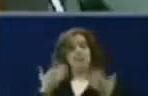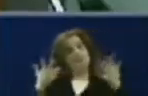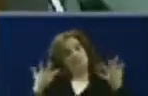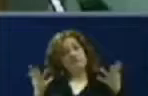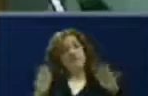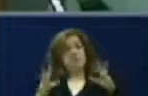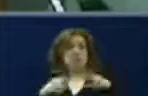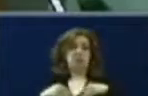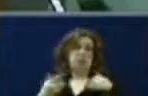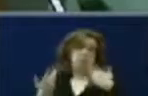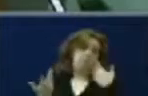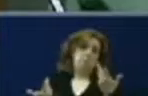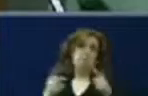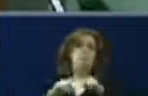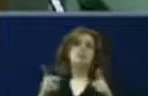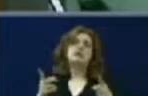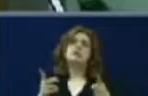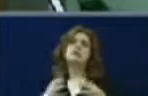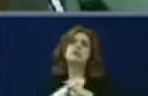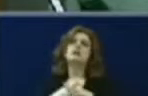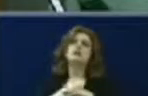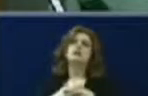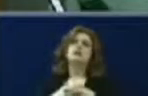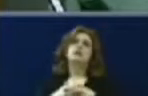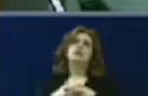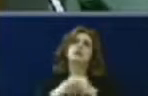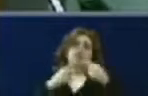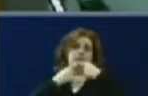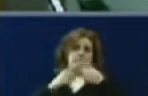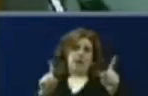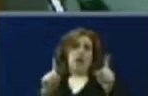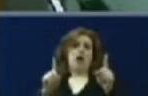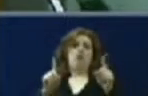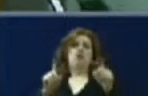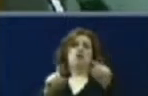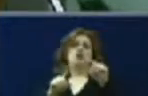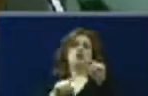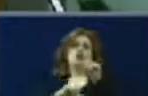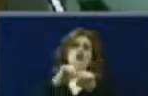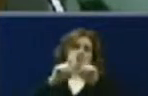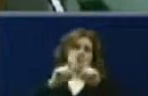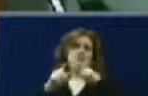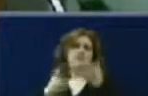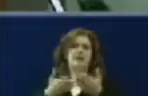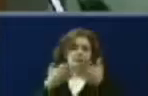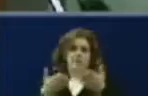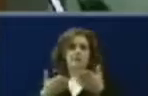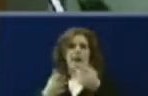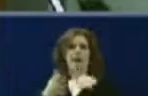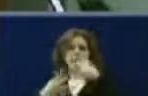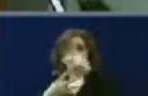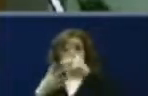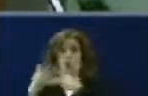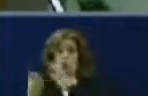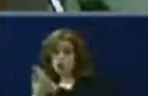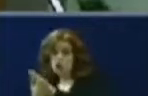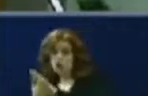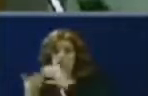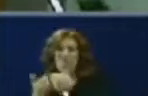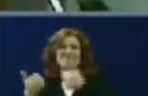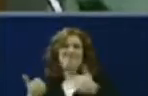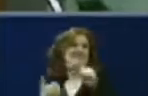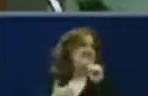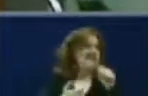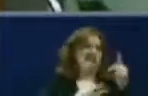but the TEL survey disaggregated by priority schools and non-priority schools, because I'd like to see